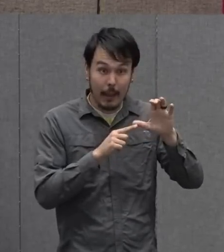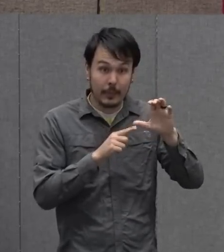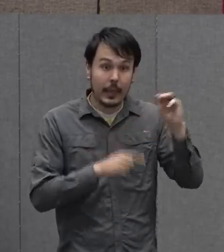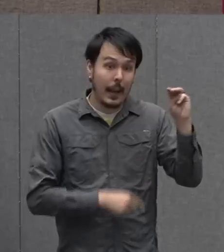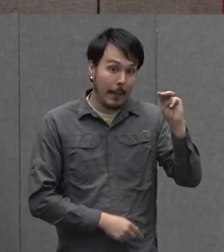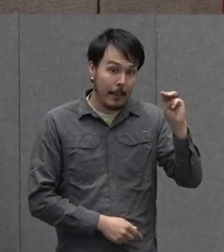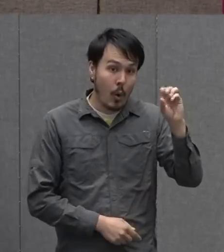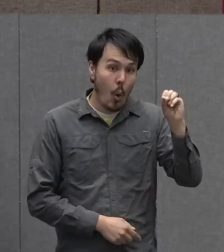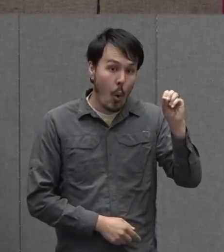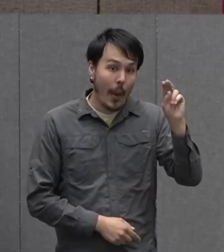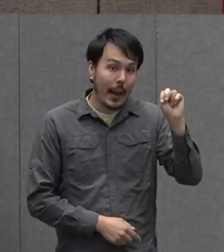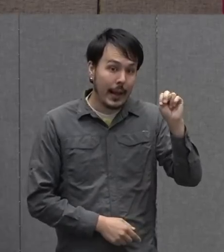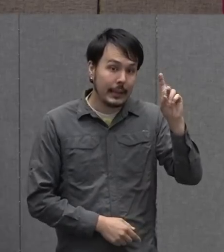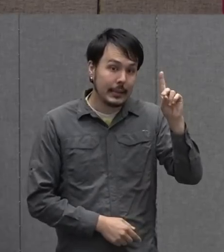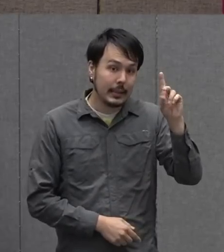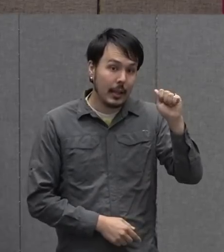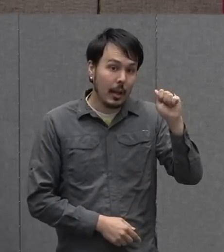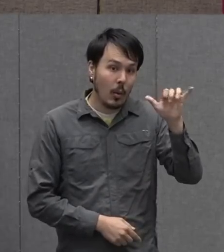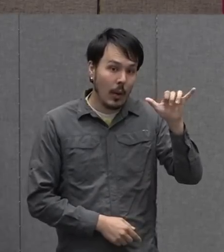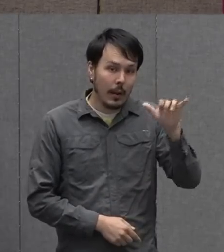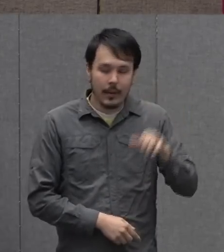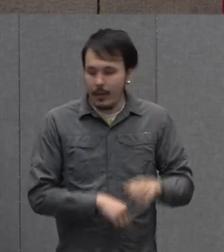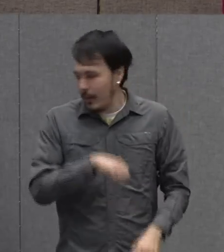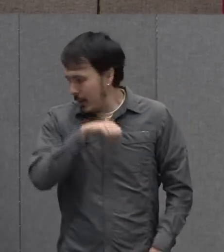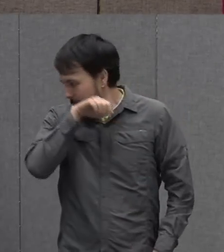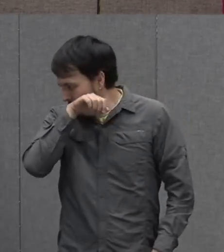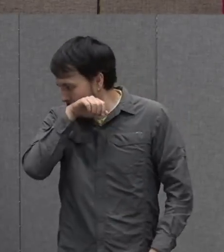M-O-N-D-A-Y. It also has day.